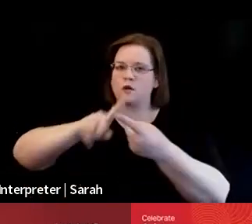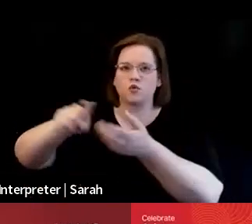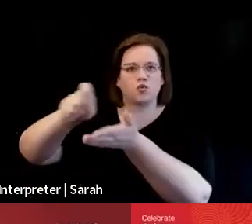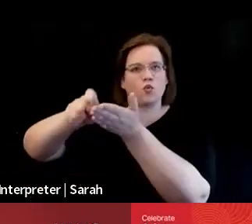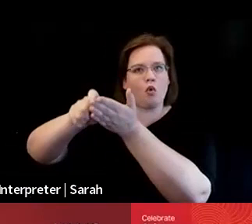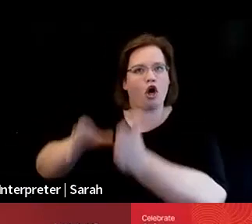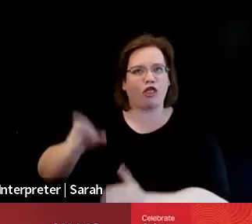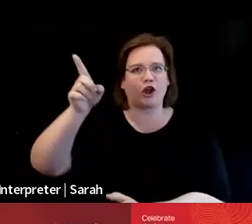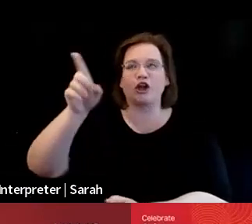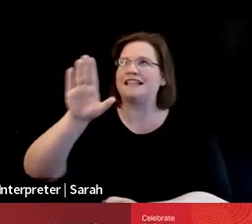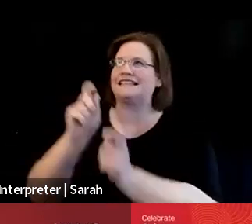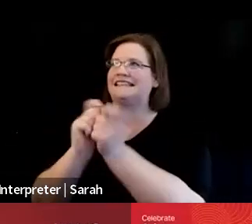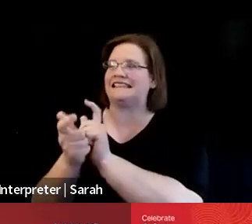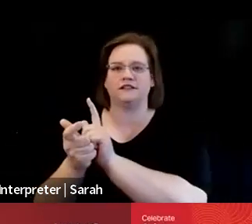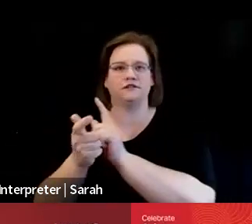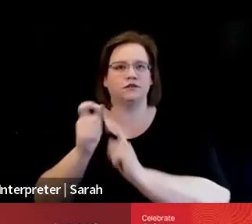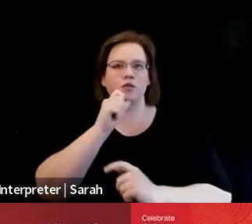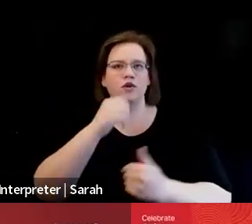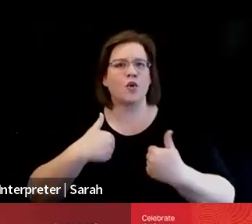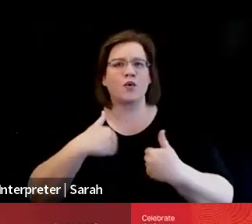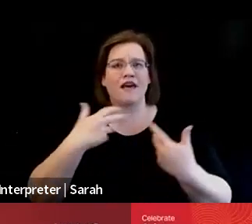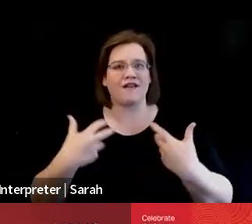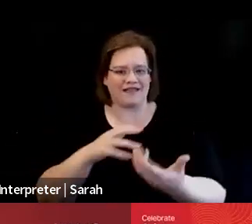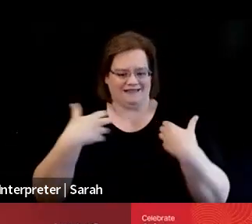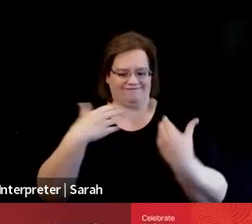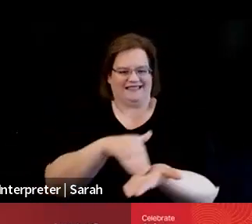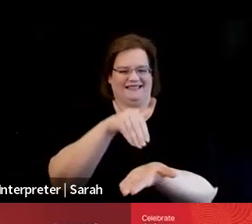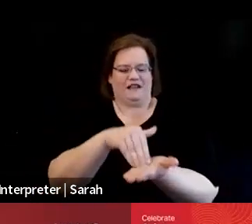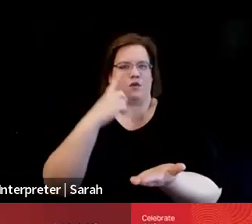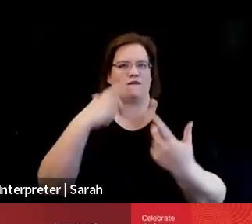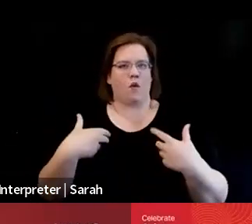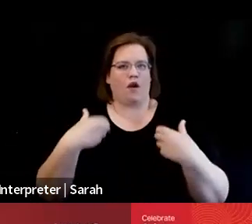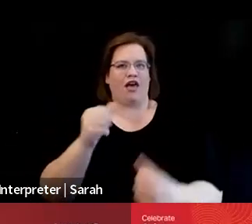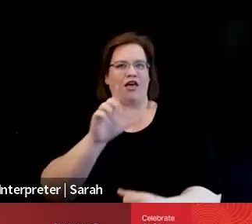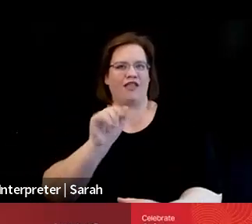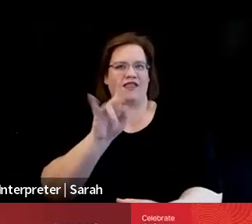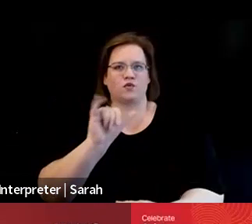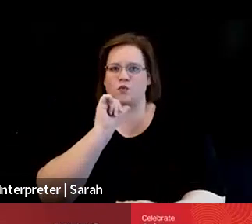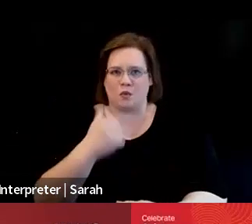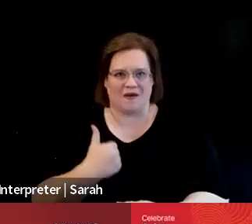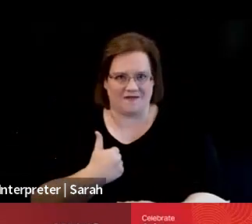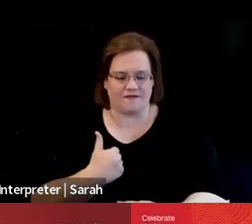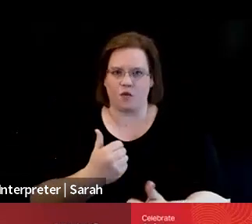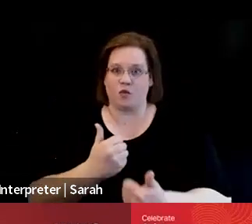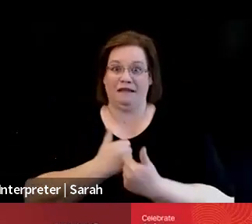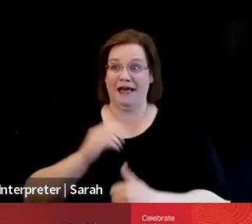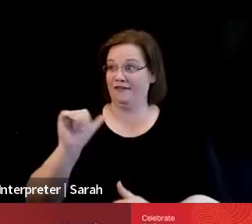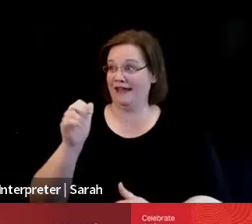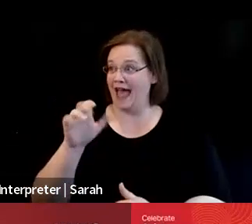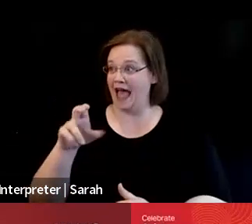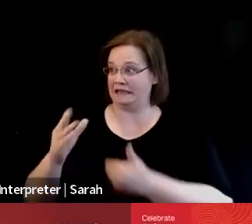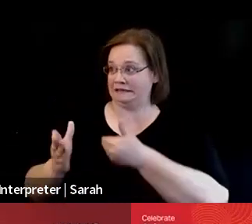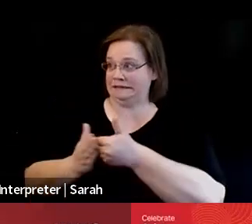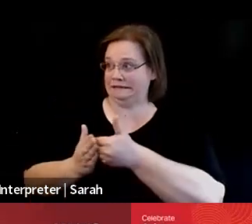to do something about it. We don't have a Center for Health Literacy. You know, I would love to have an Alison Caballero around me.